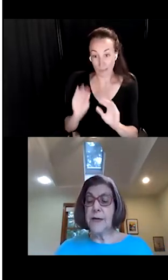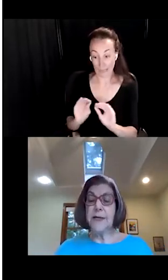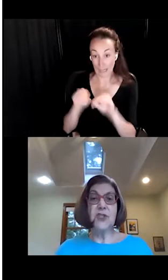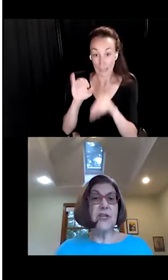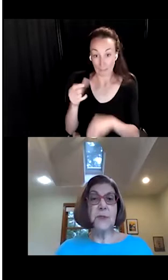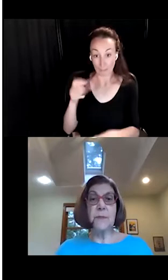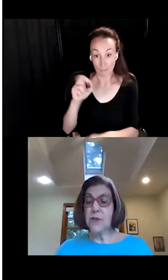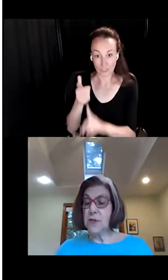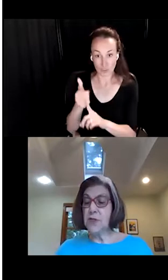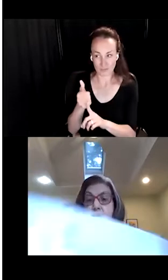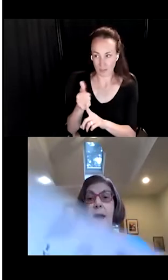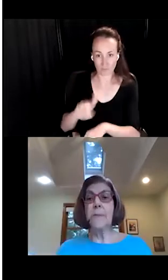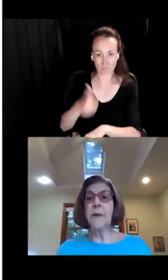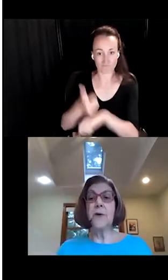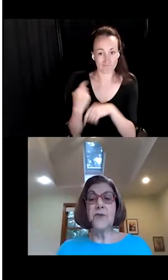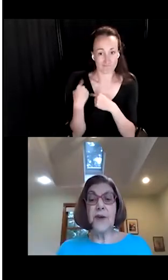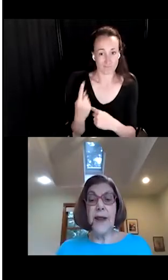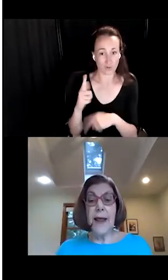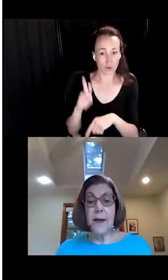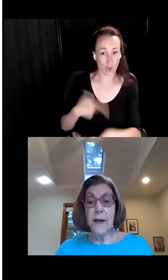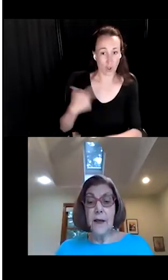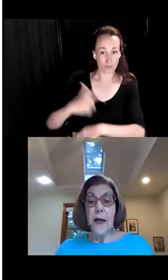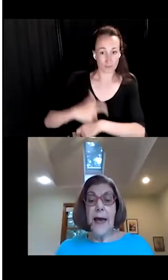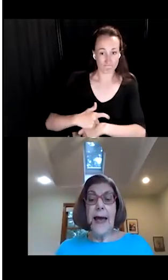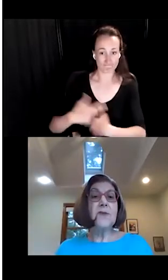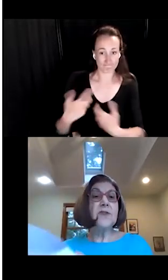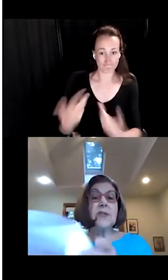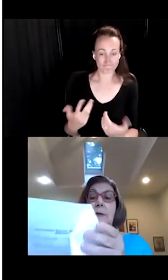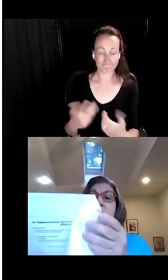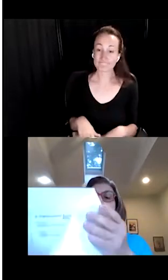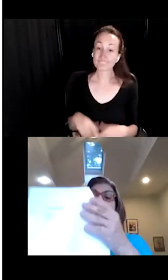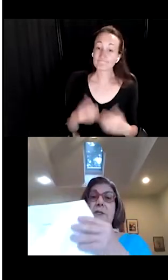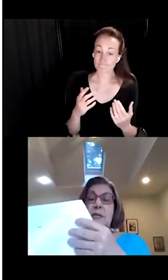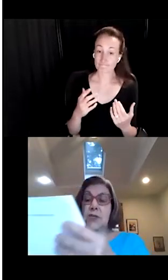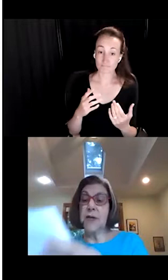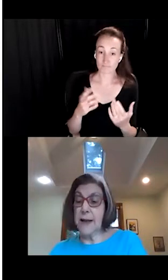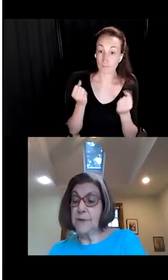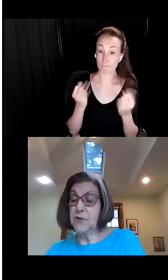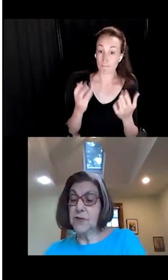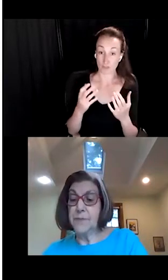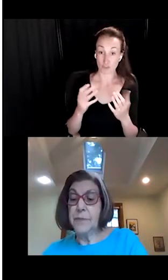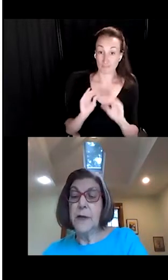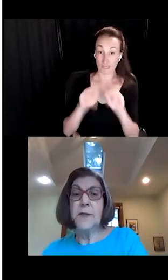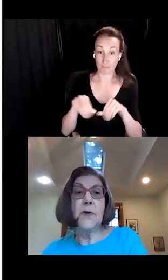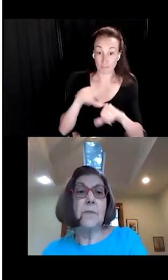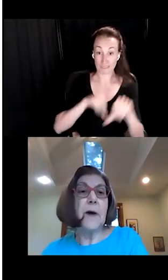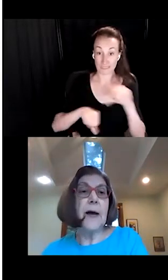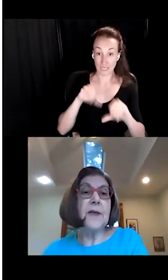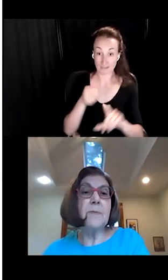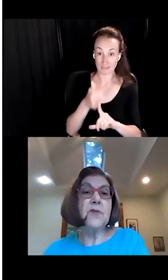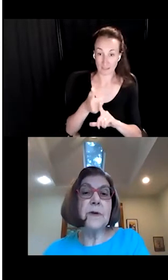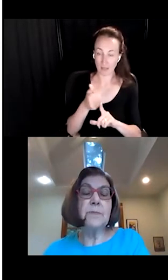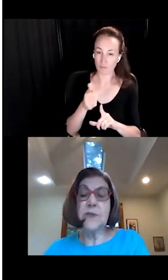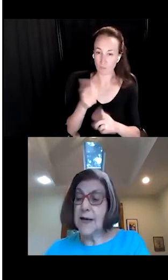we've done has just been to describe and understand how sustainable implementation happens. So I